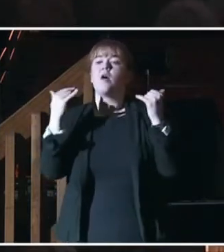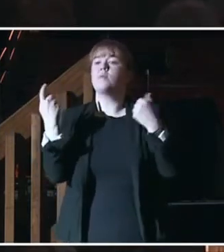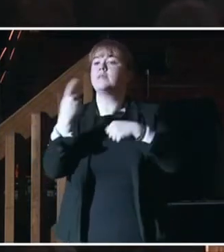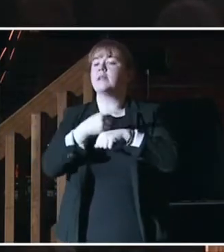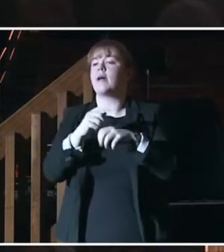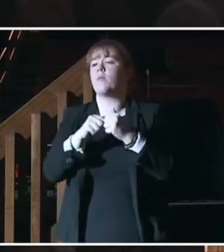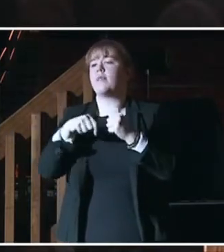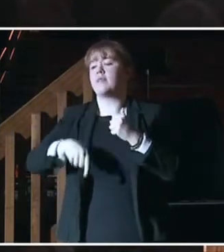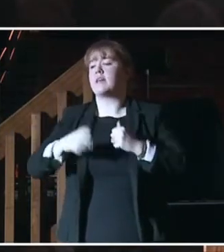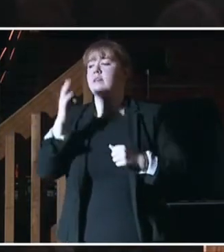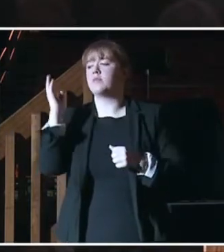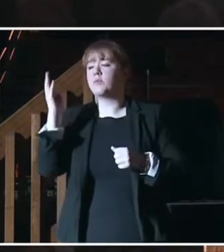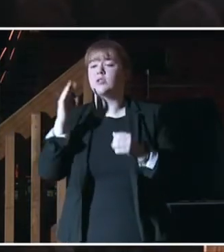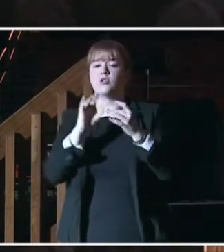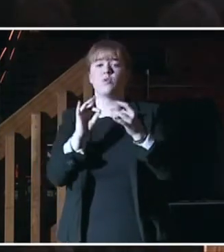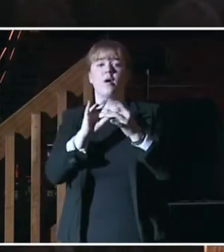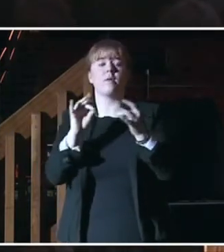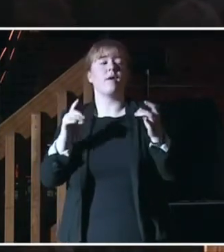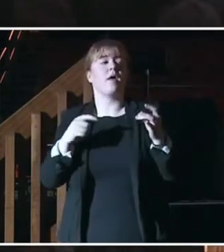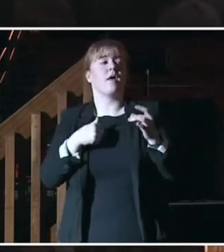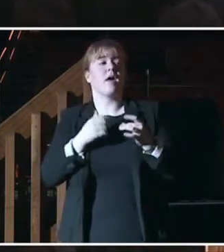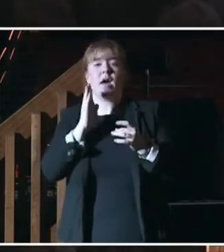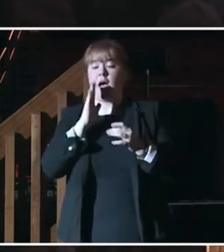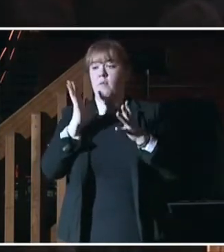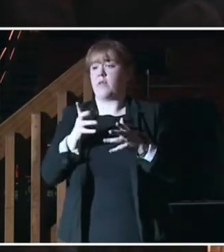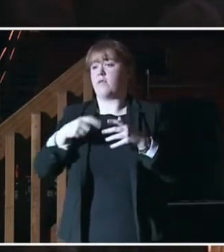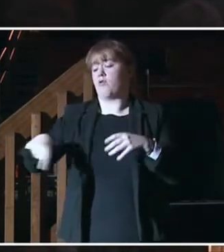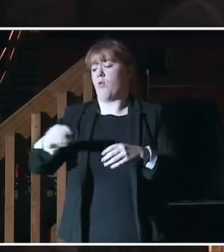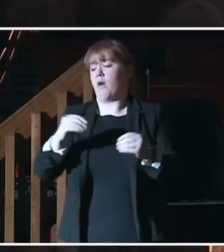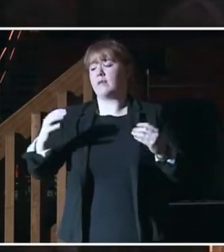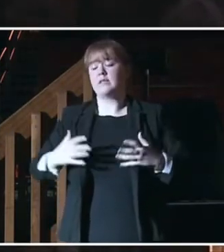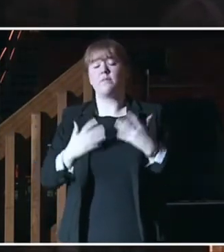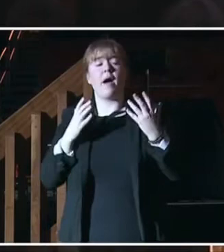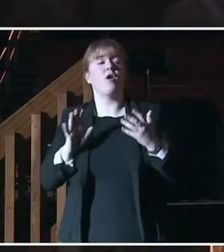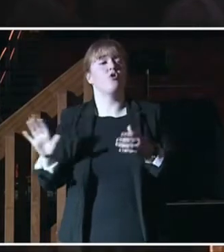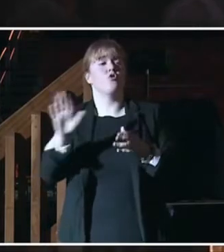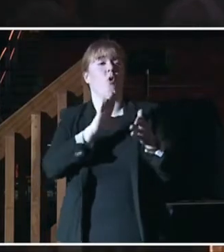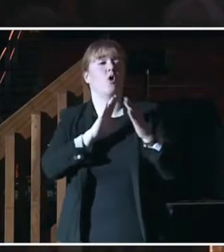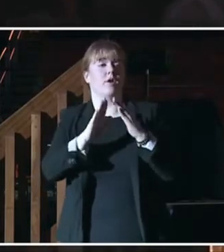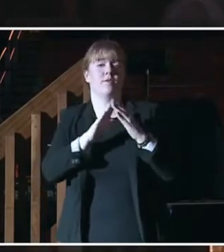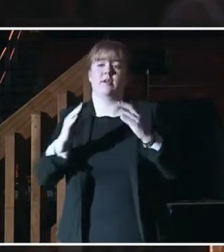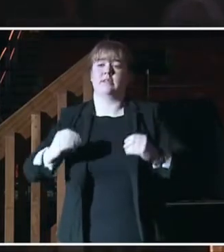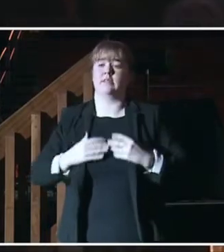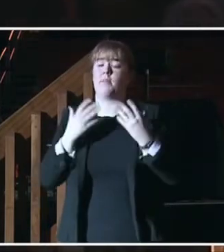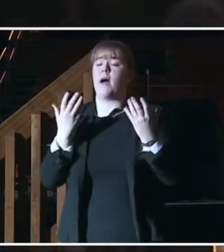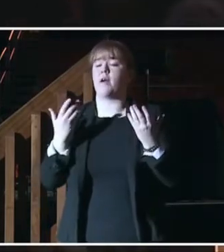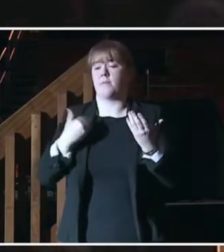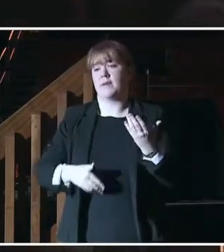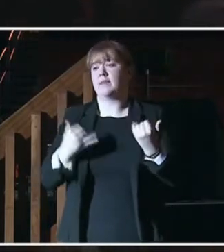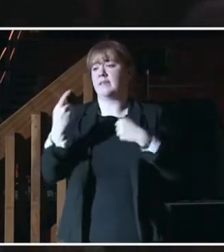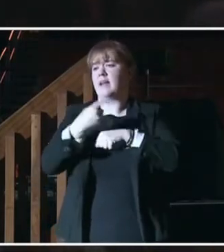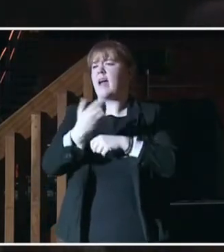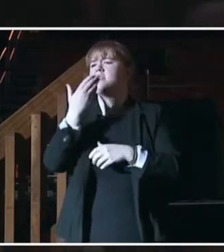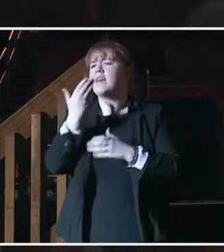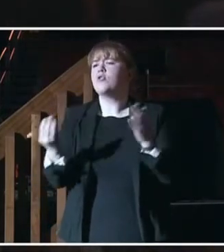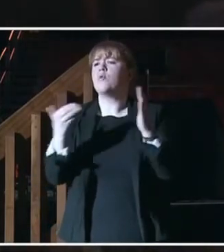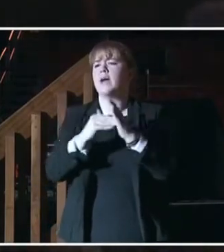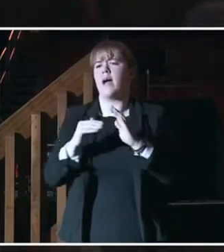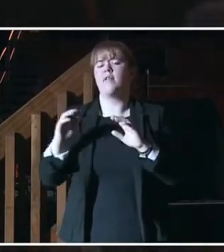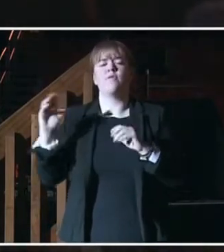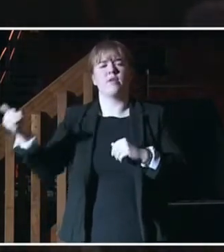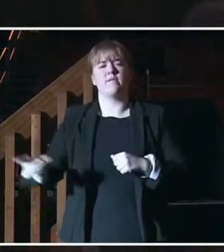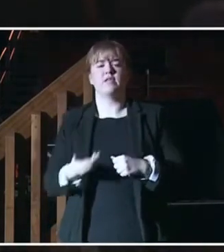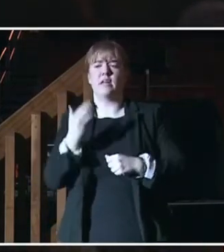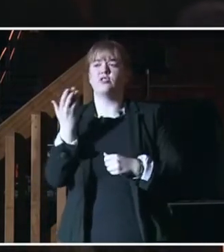remarks that I will leave you all just as inspired as your community has left me today. So thank you again for this invitation.